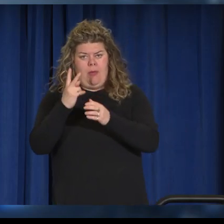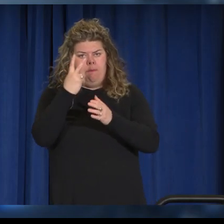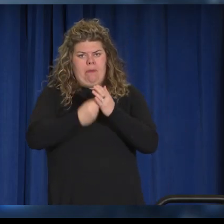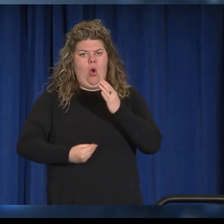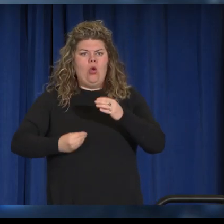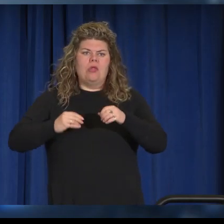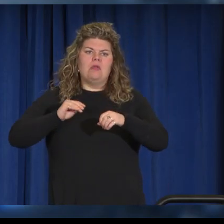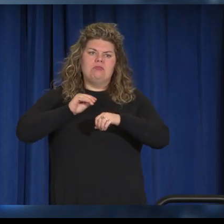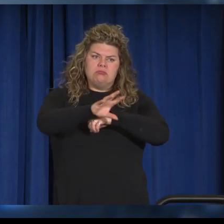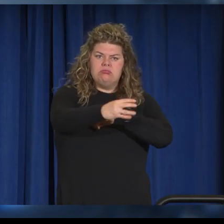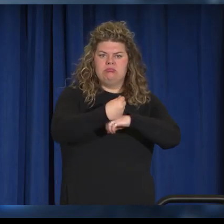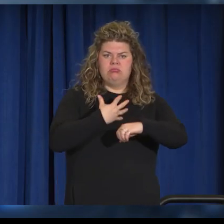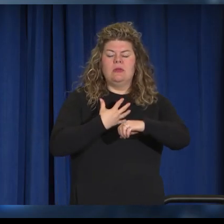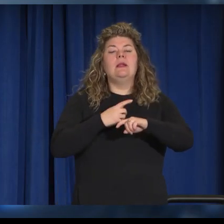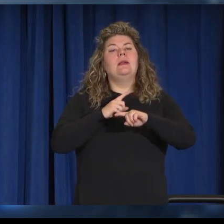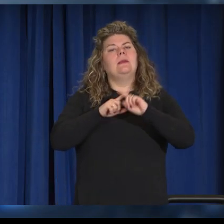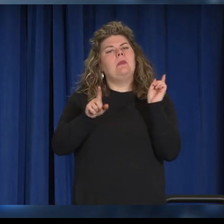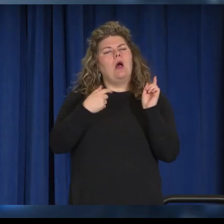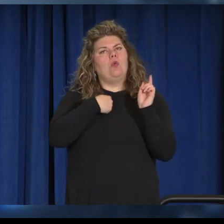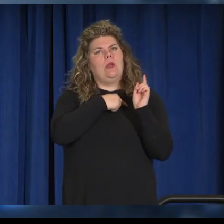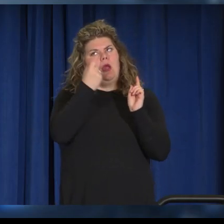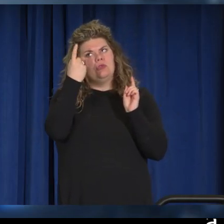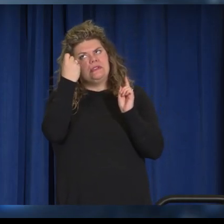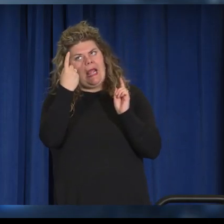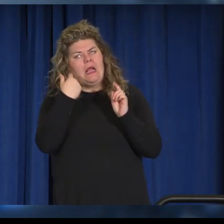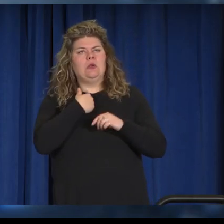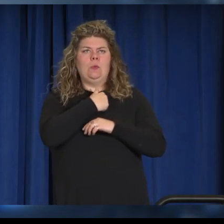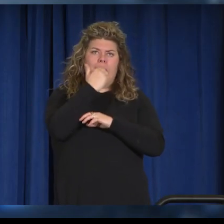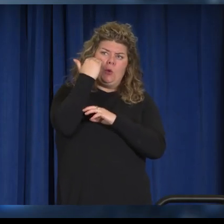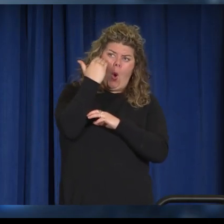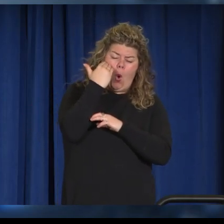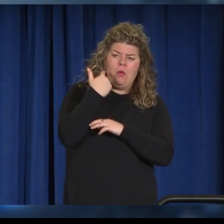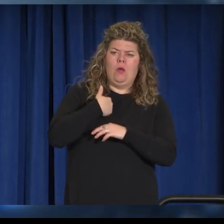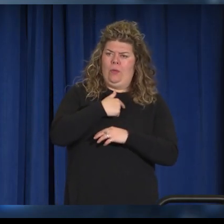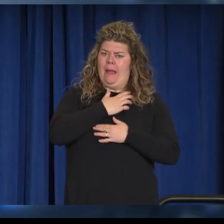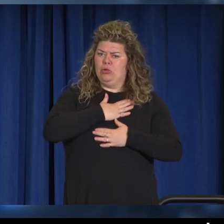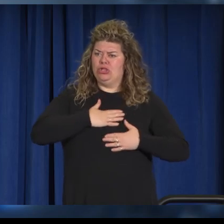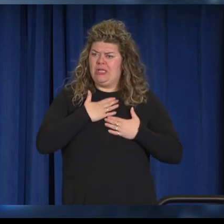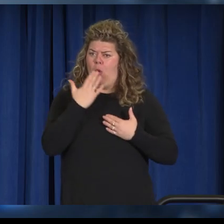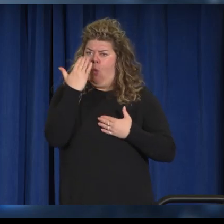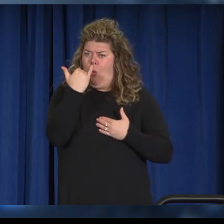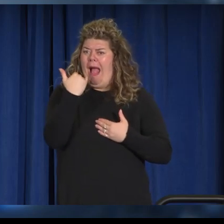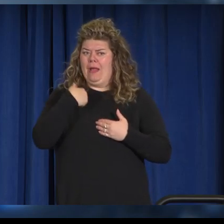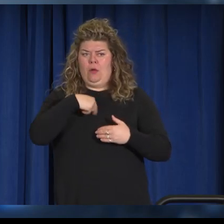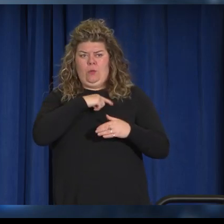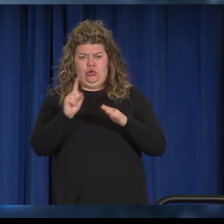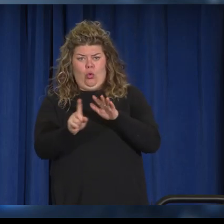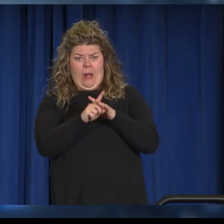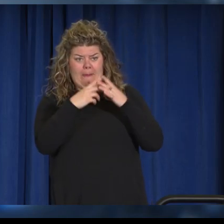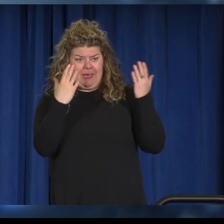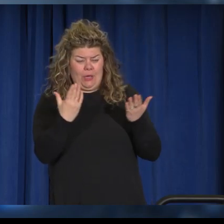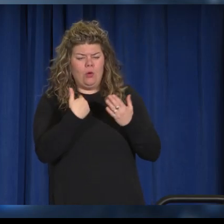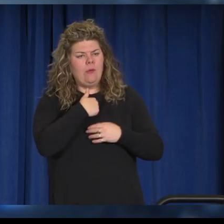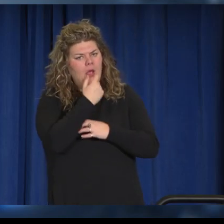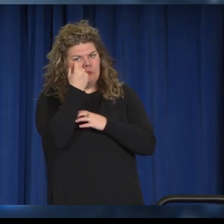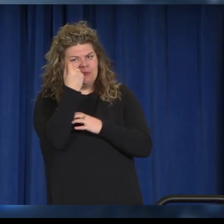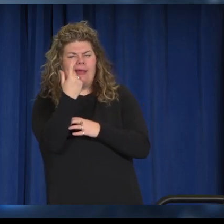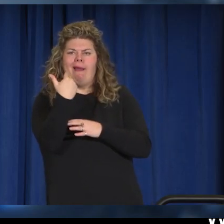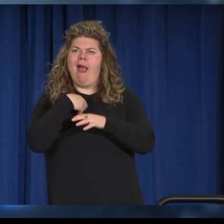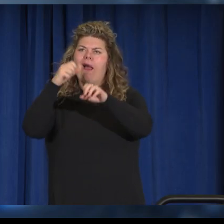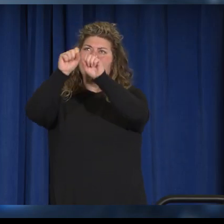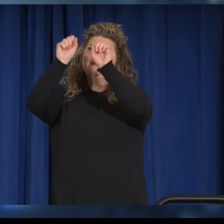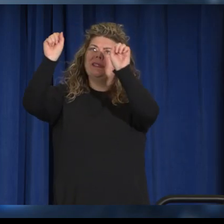But what we have come to understand, what we know and what we can appreciate and why we're all here is that there are systems, there's policies,